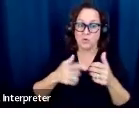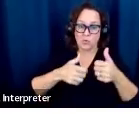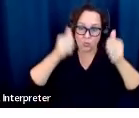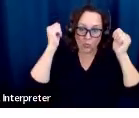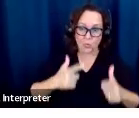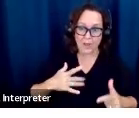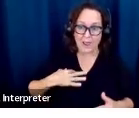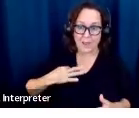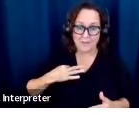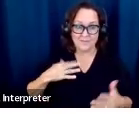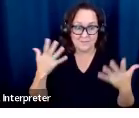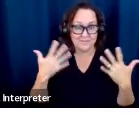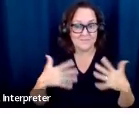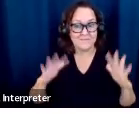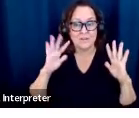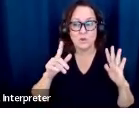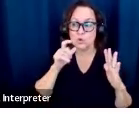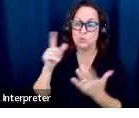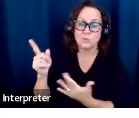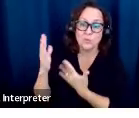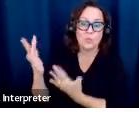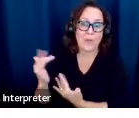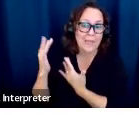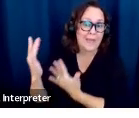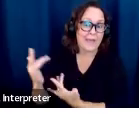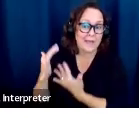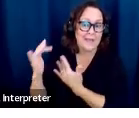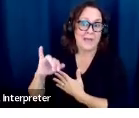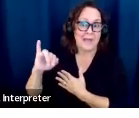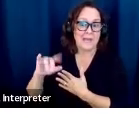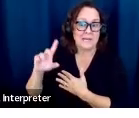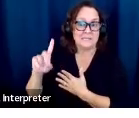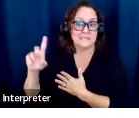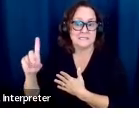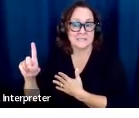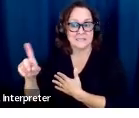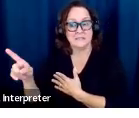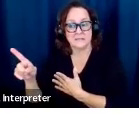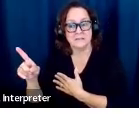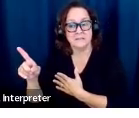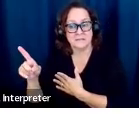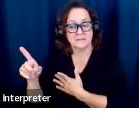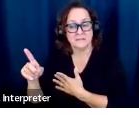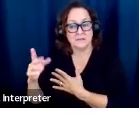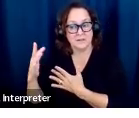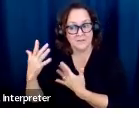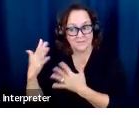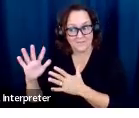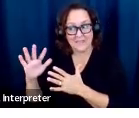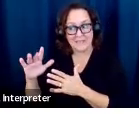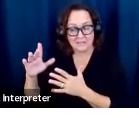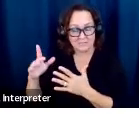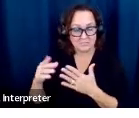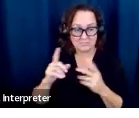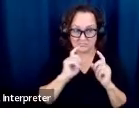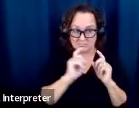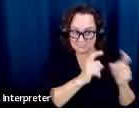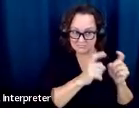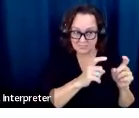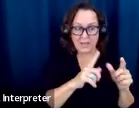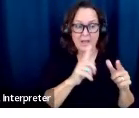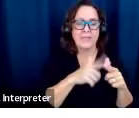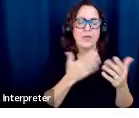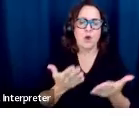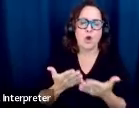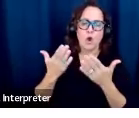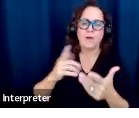applications from people who have been on the IDD waiver waiting list have been processed, KDADS will then offer enrollment to